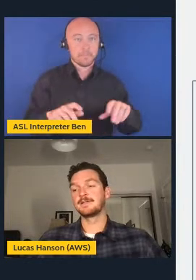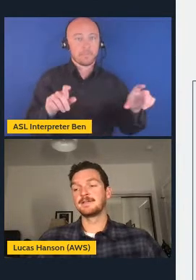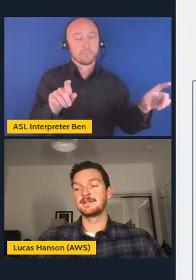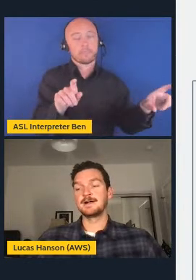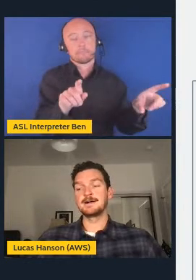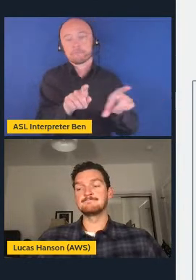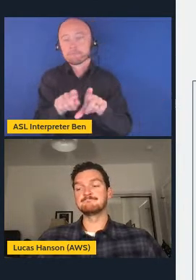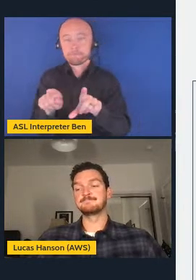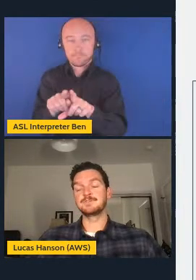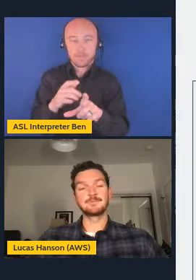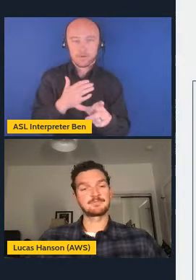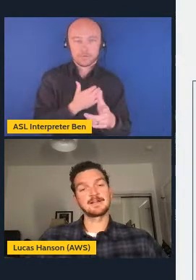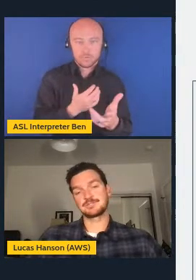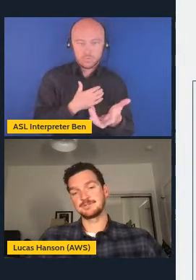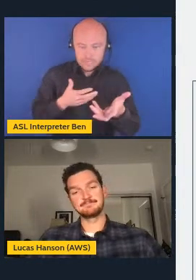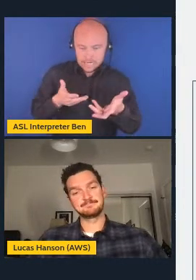for